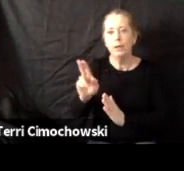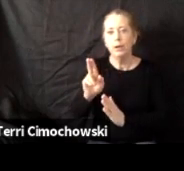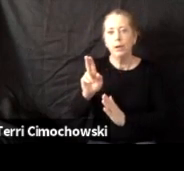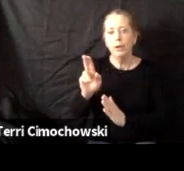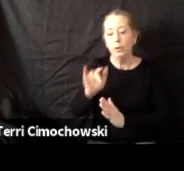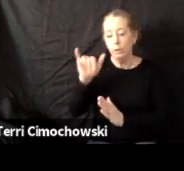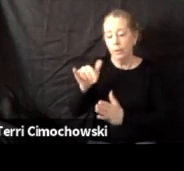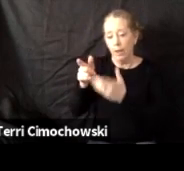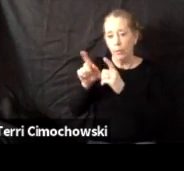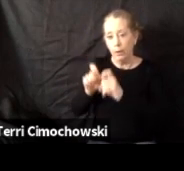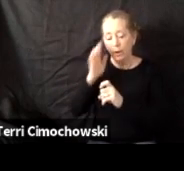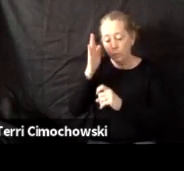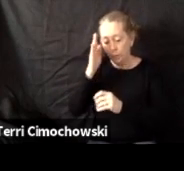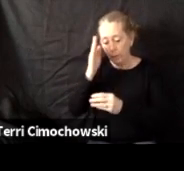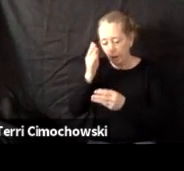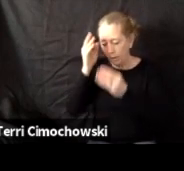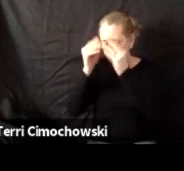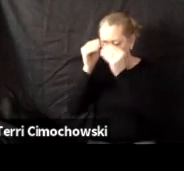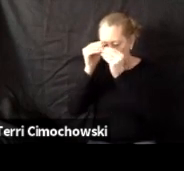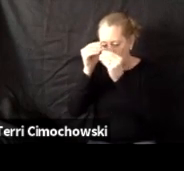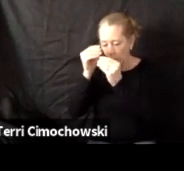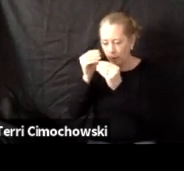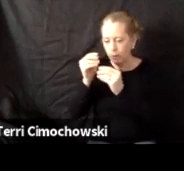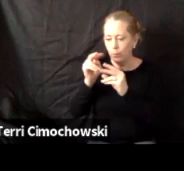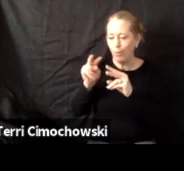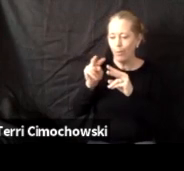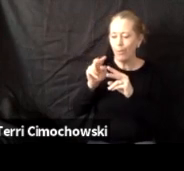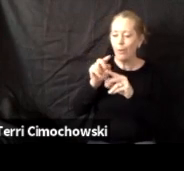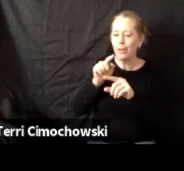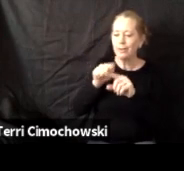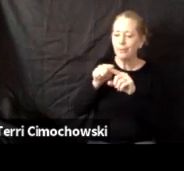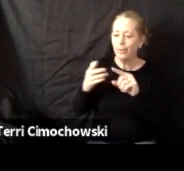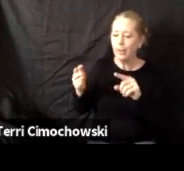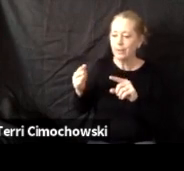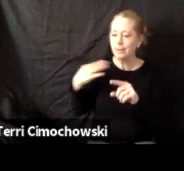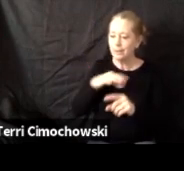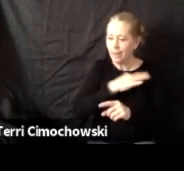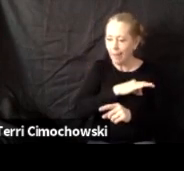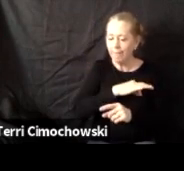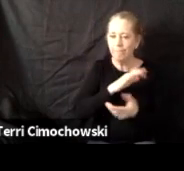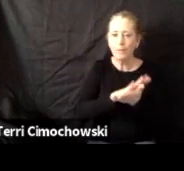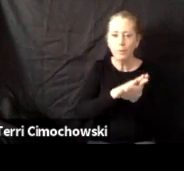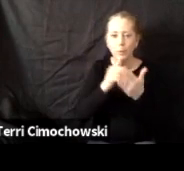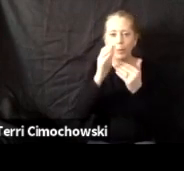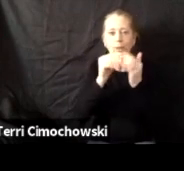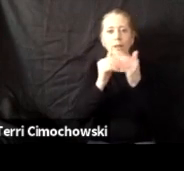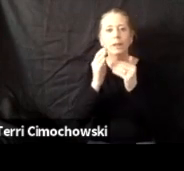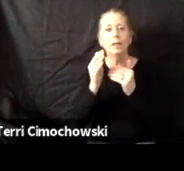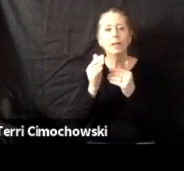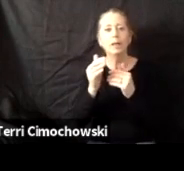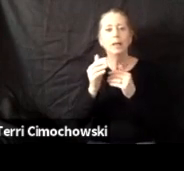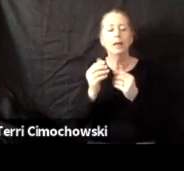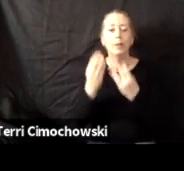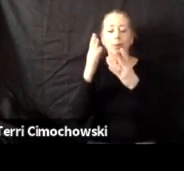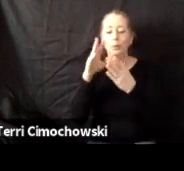that request will be considered, and it'll be looking at a lot of different factors like staffing, school building,